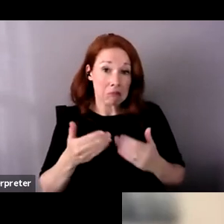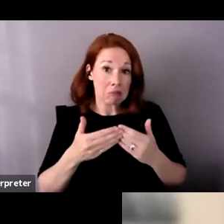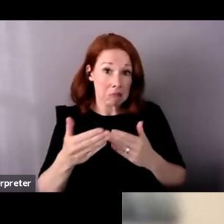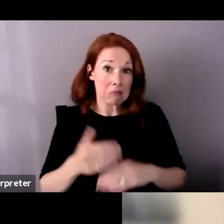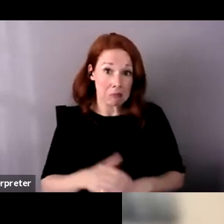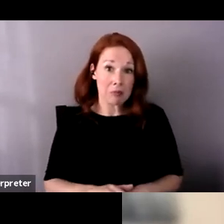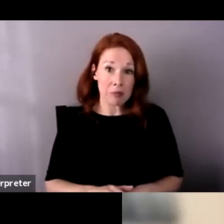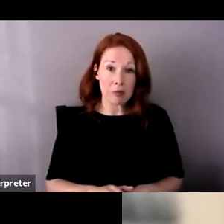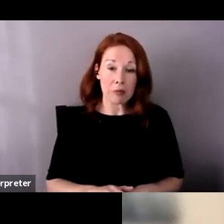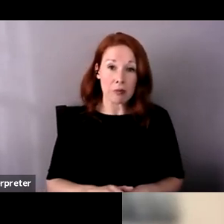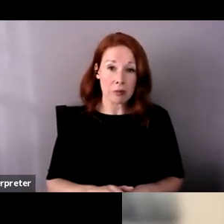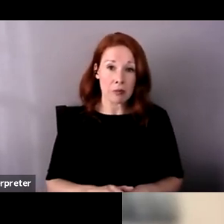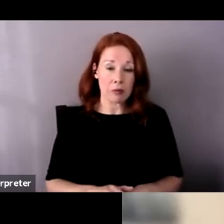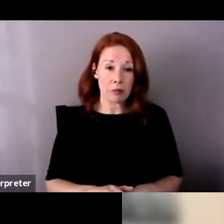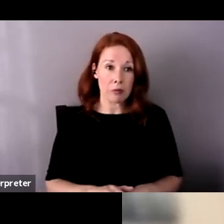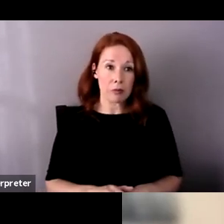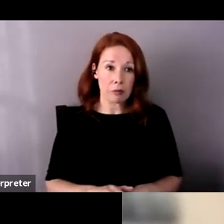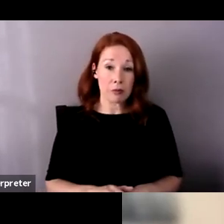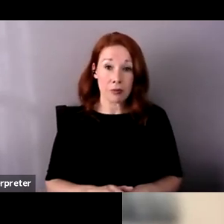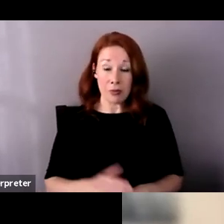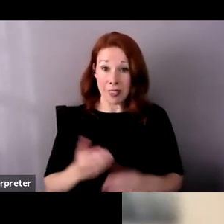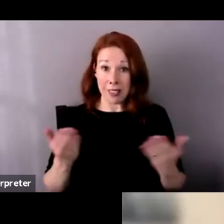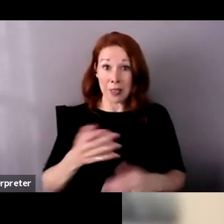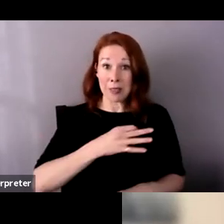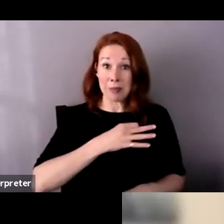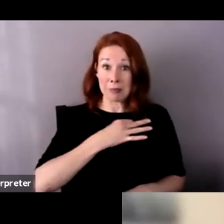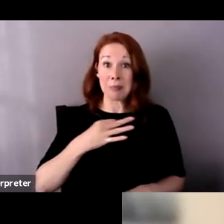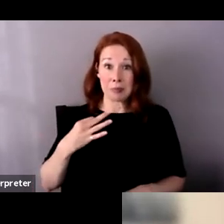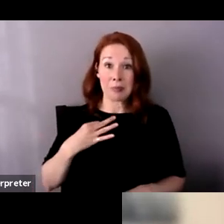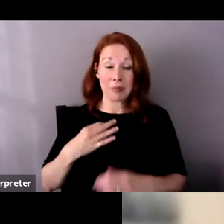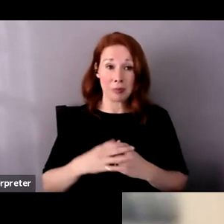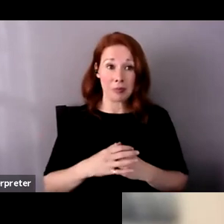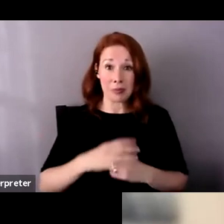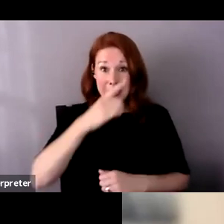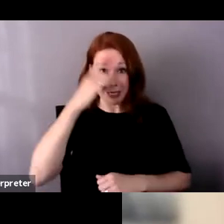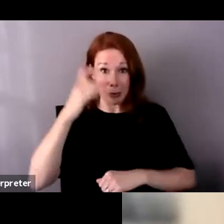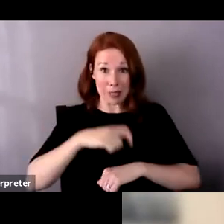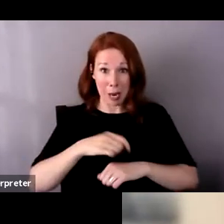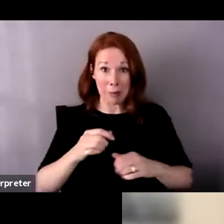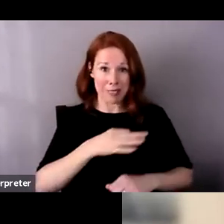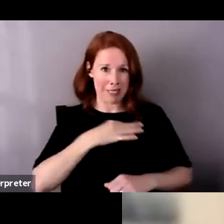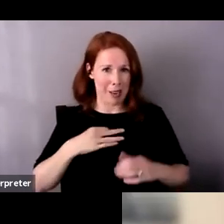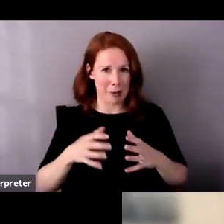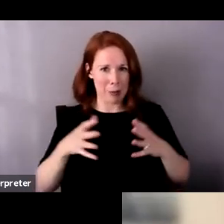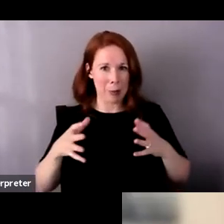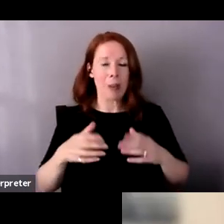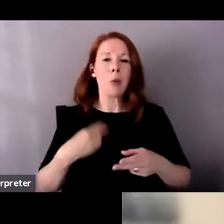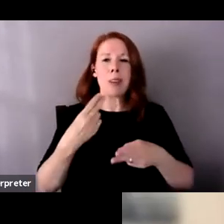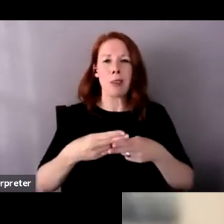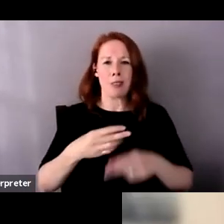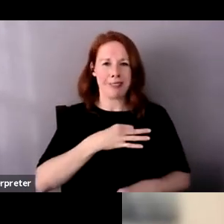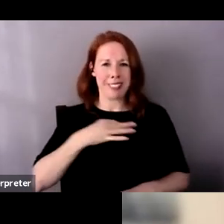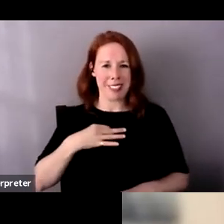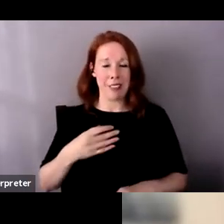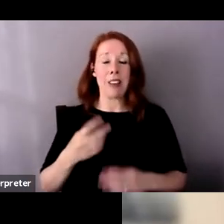that's actually something we have done with our staff who join us in the summertime to help visitors. We call them visitor